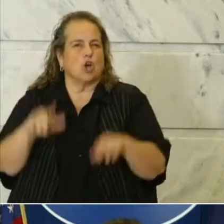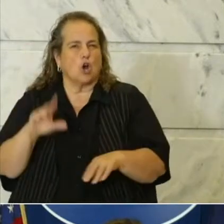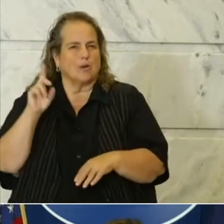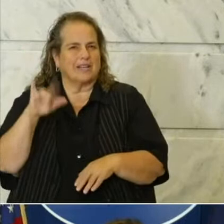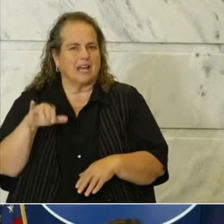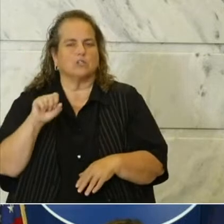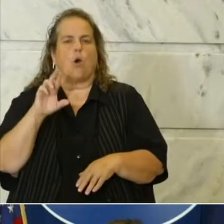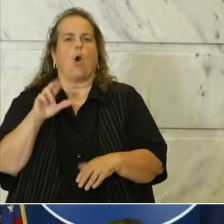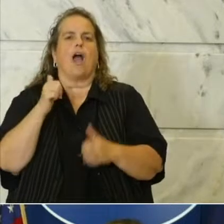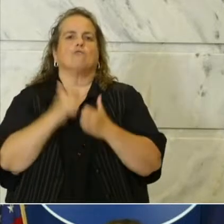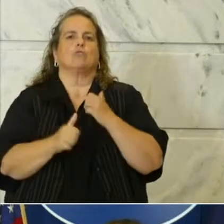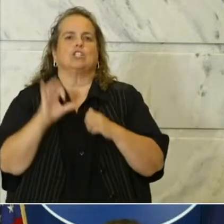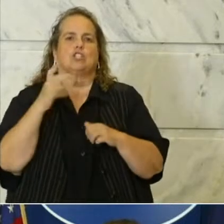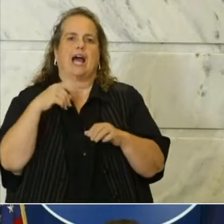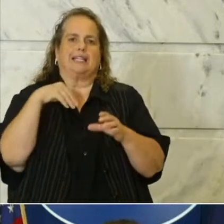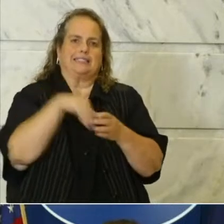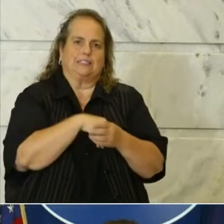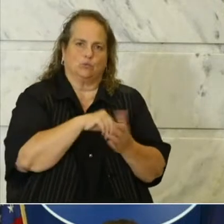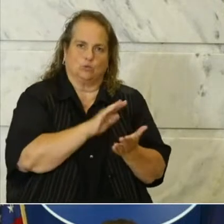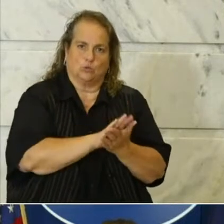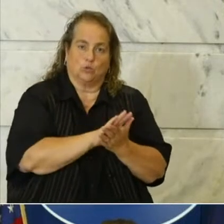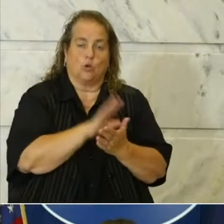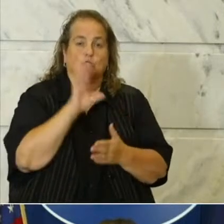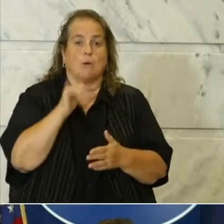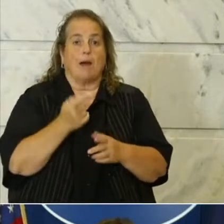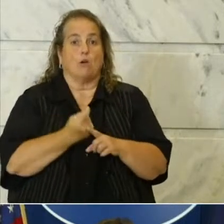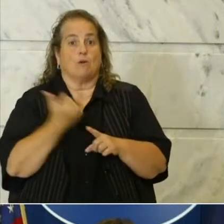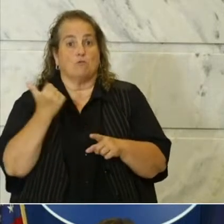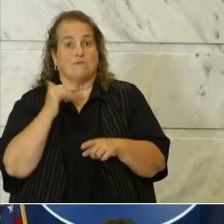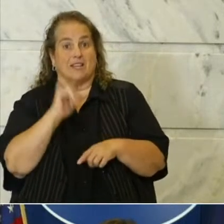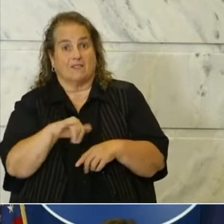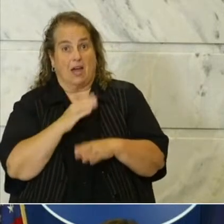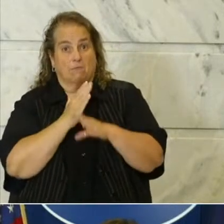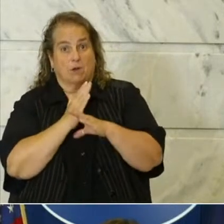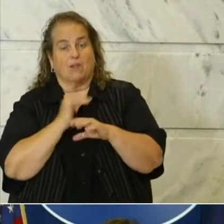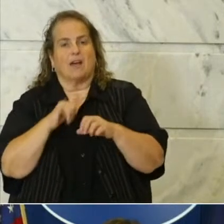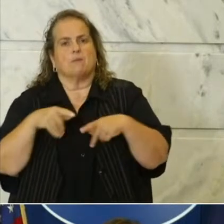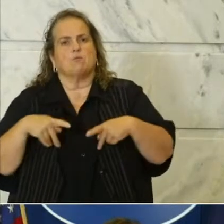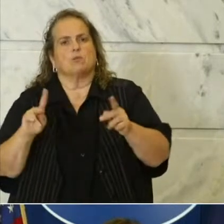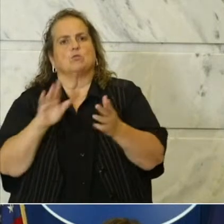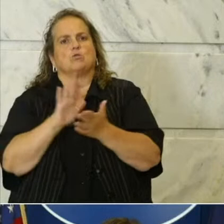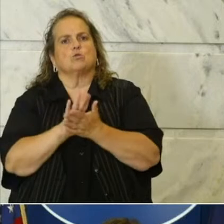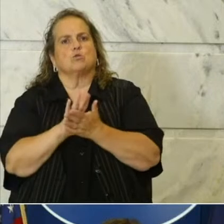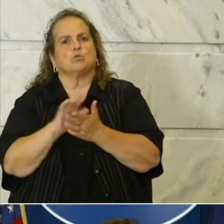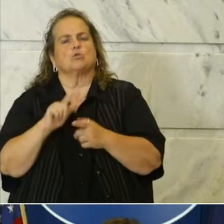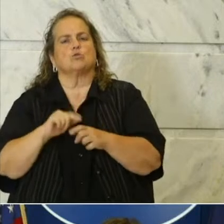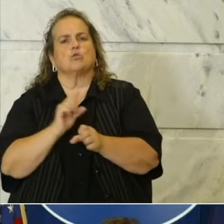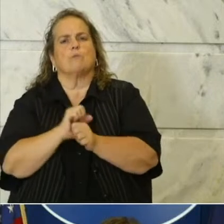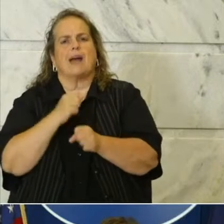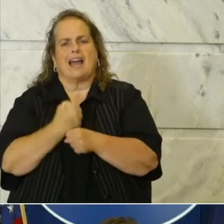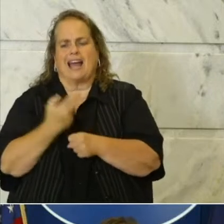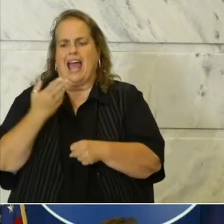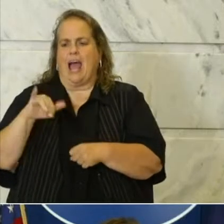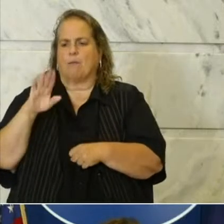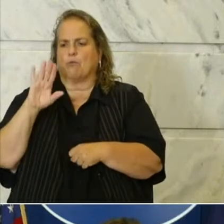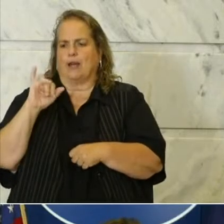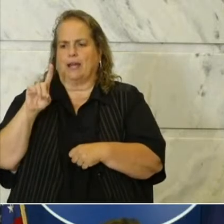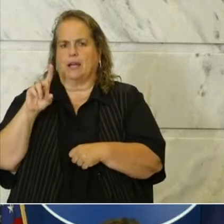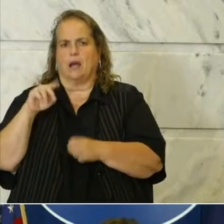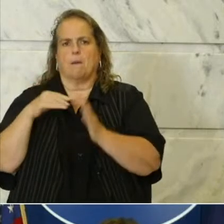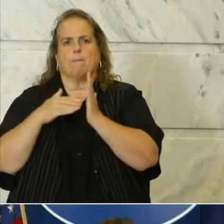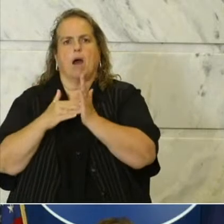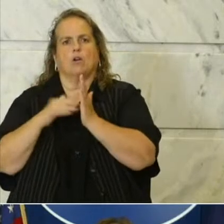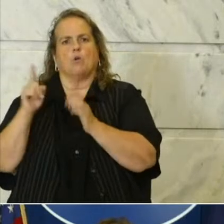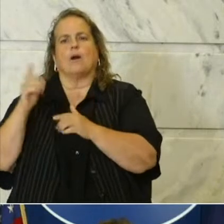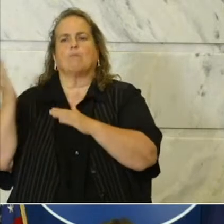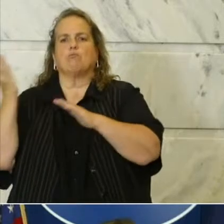is in school. So by removing this barrier, this allows schools to create hybrid models where they may bring in some